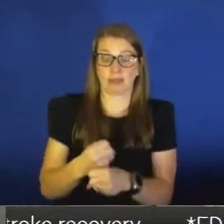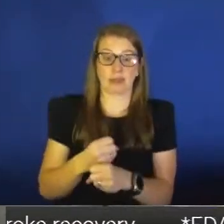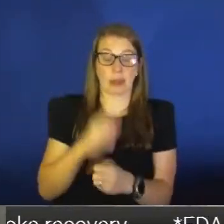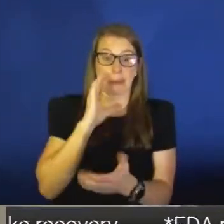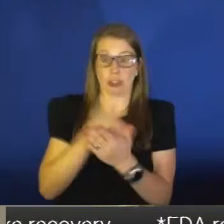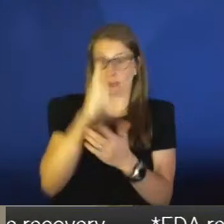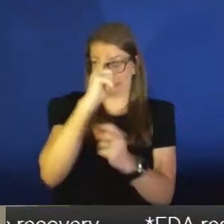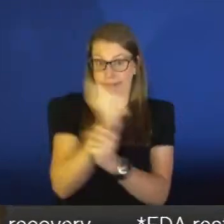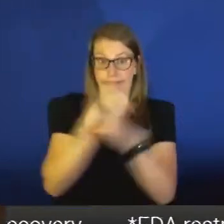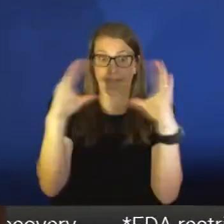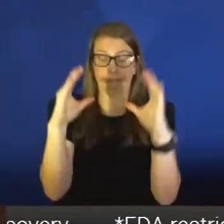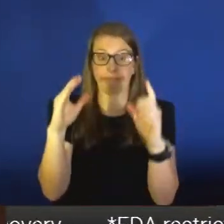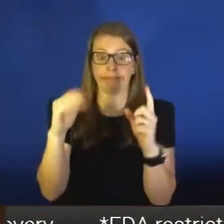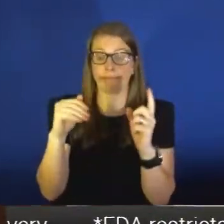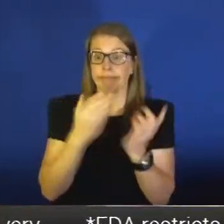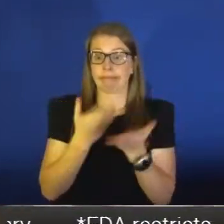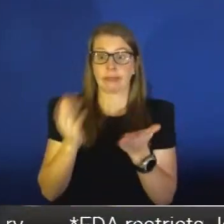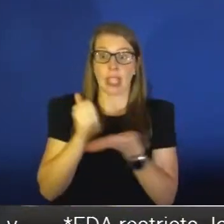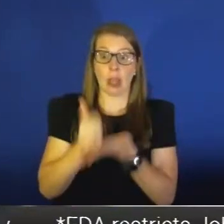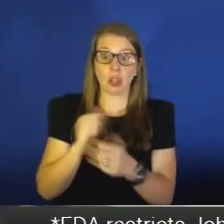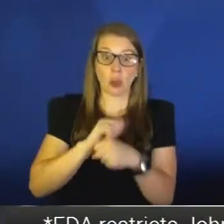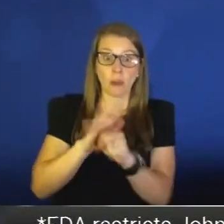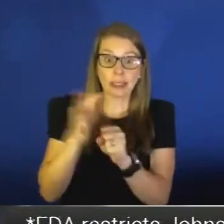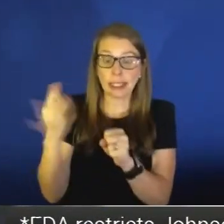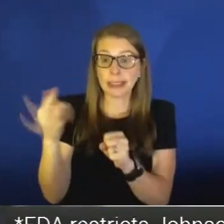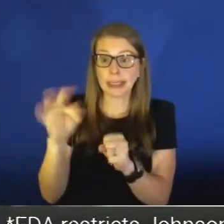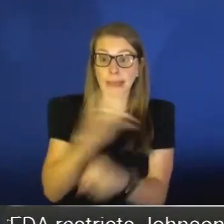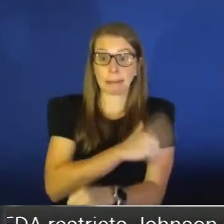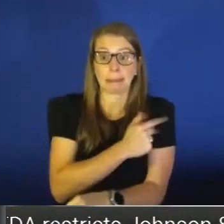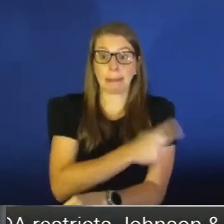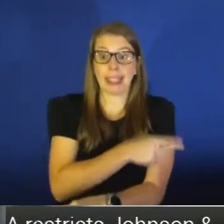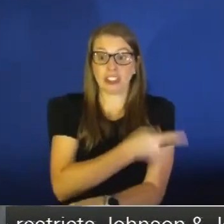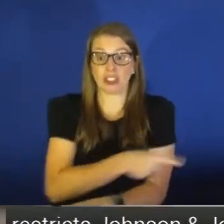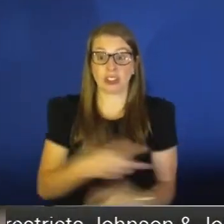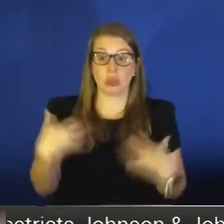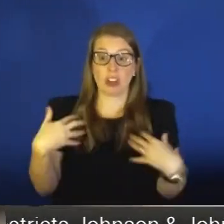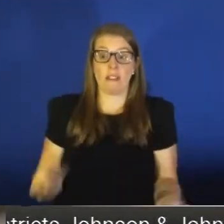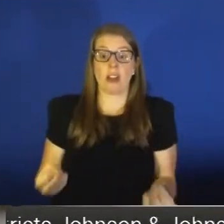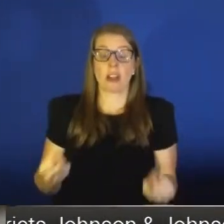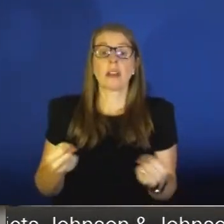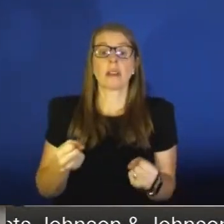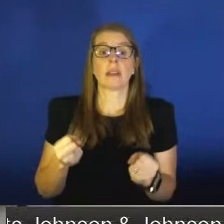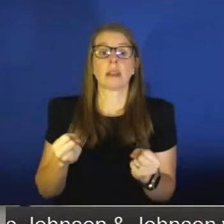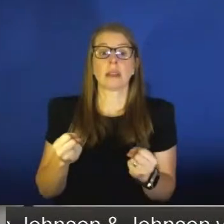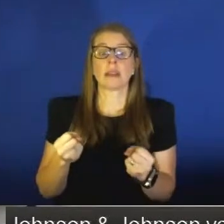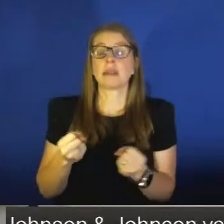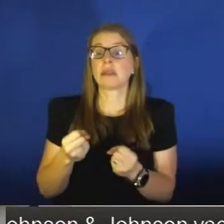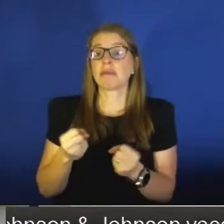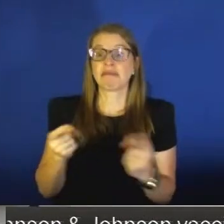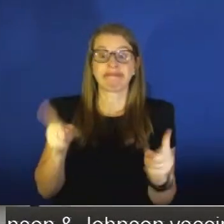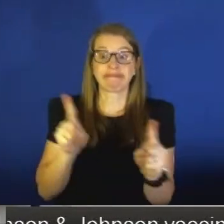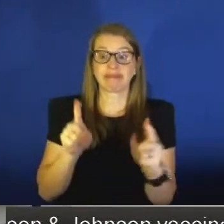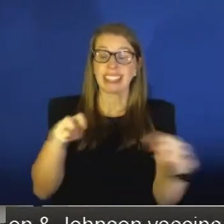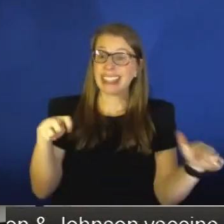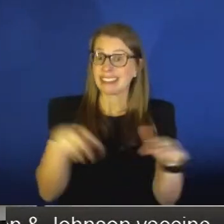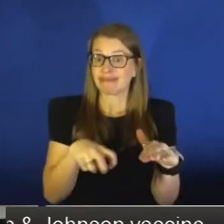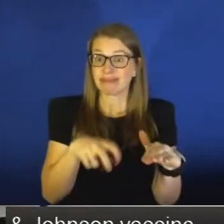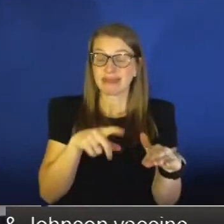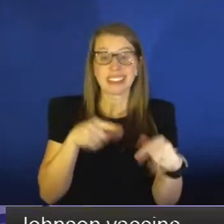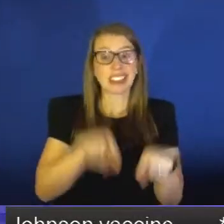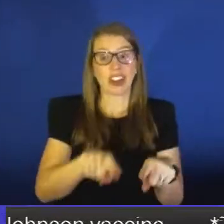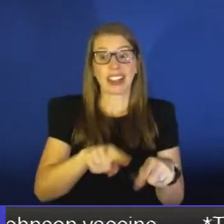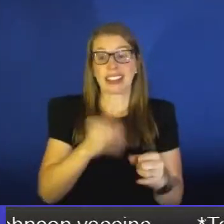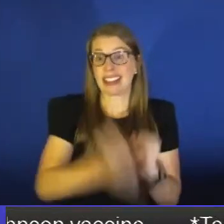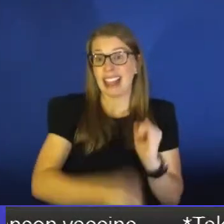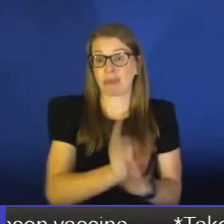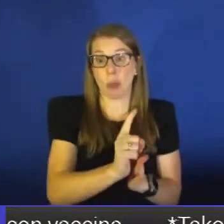Many helping COVID-19 patients recover, in cases, many of them being with them in their last moments. This morning, we show you